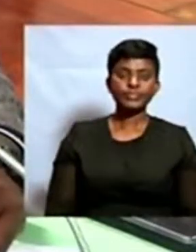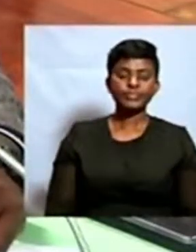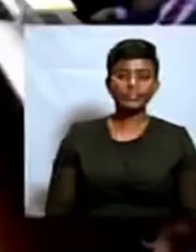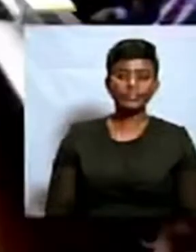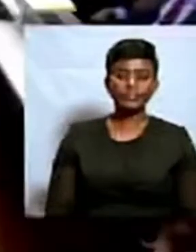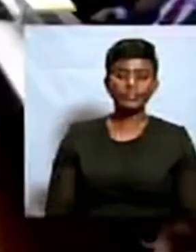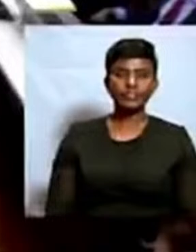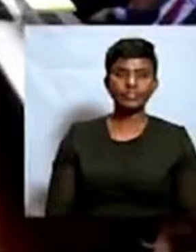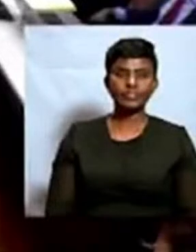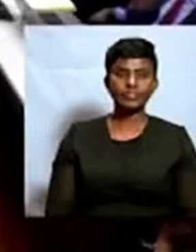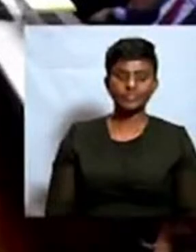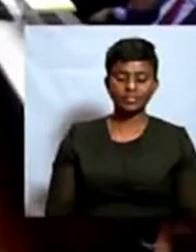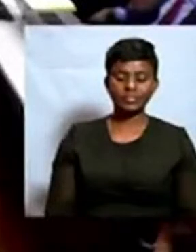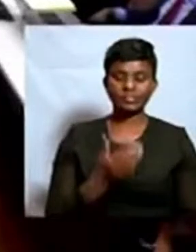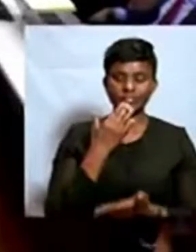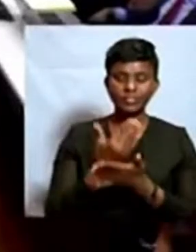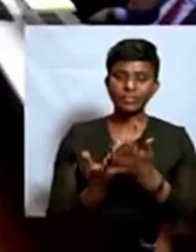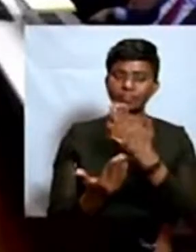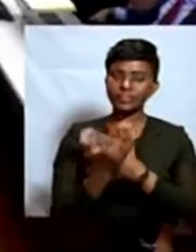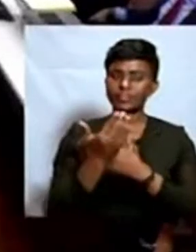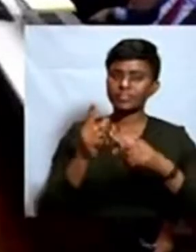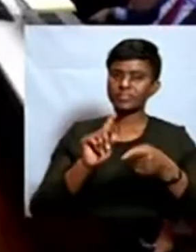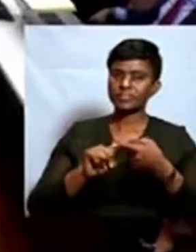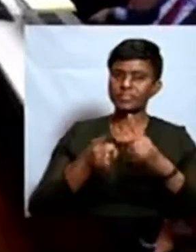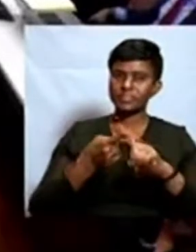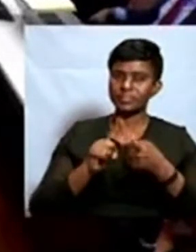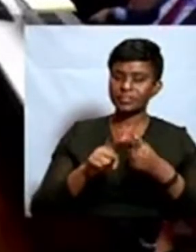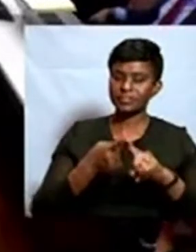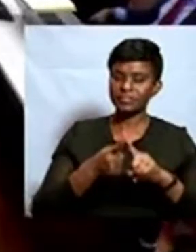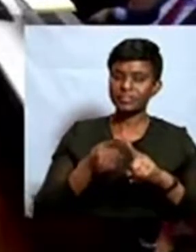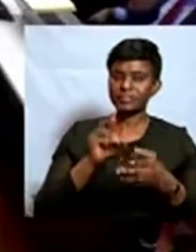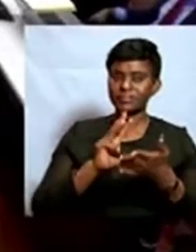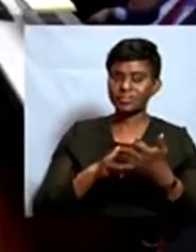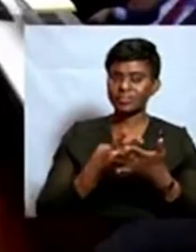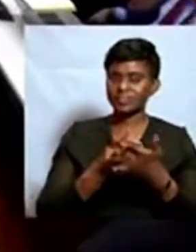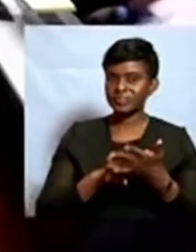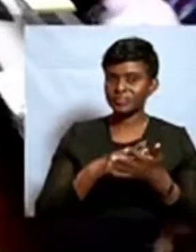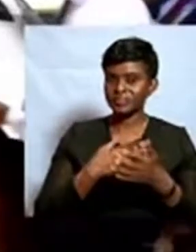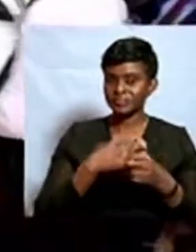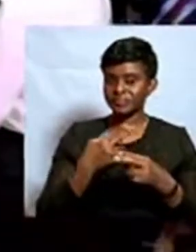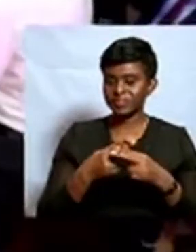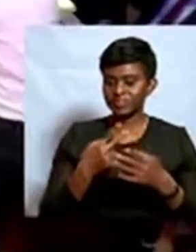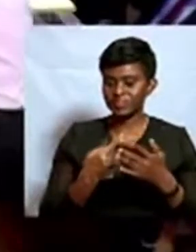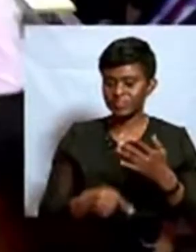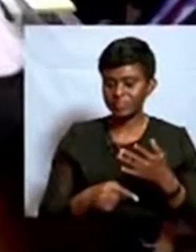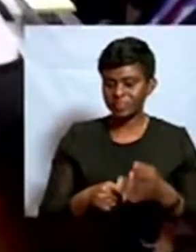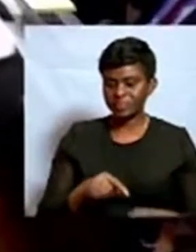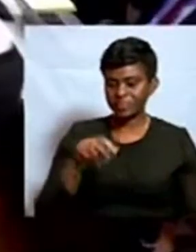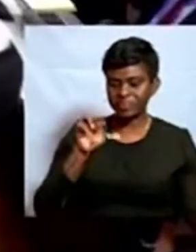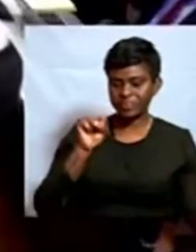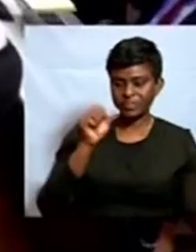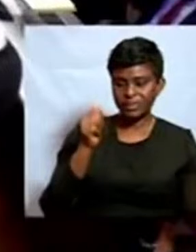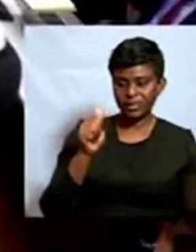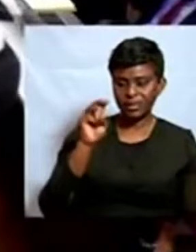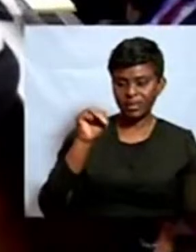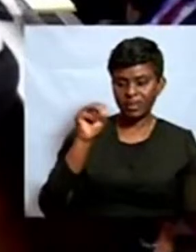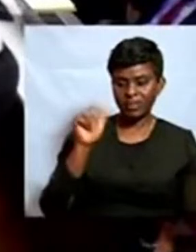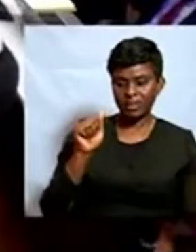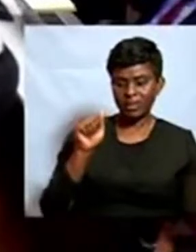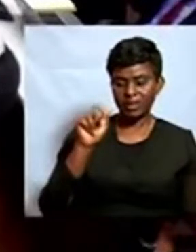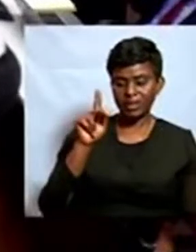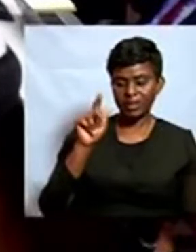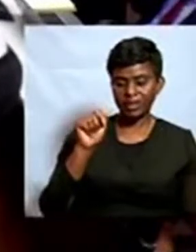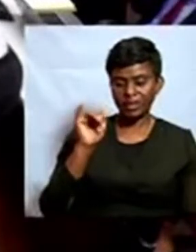Thank you, Chair. Good morning, colleagues, and good morning, Witness. My name is Newton Samakai, Member of Parliament for